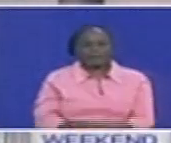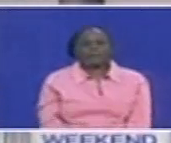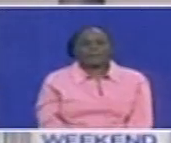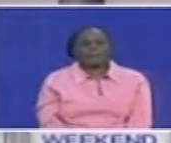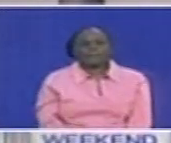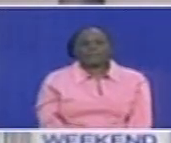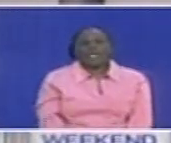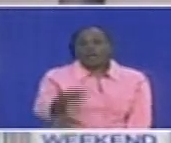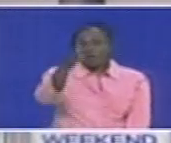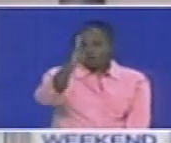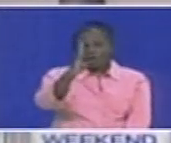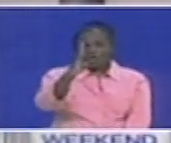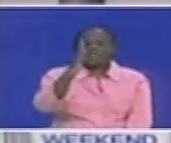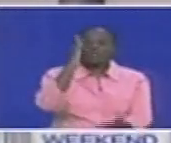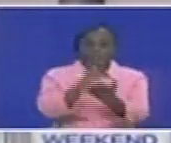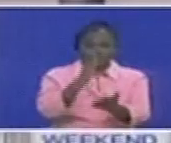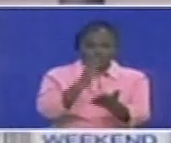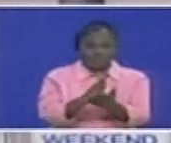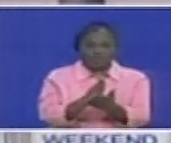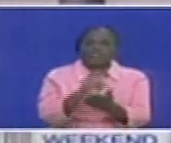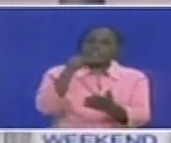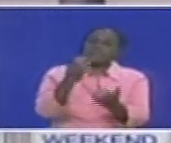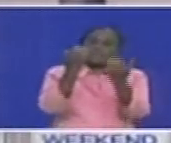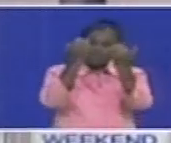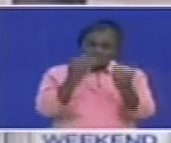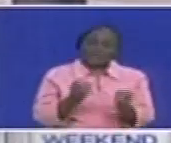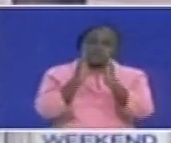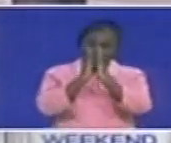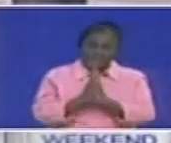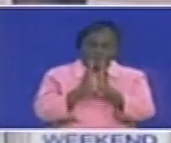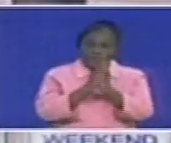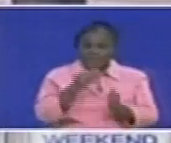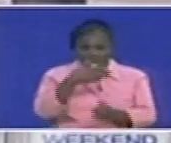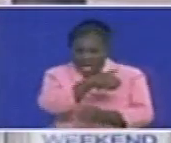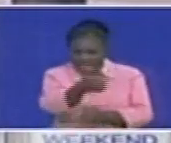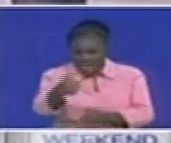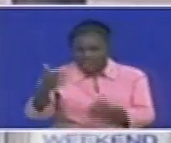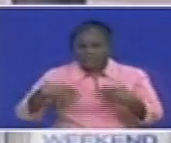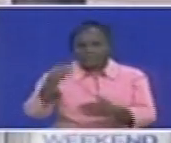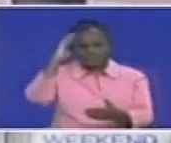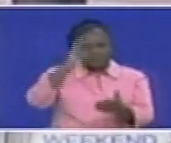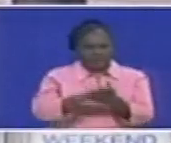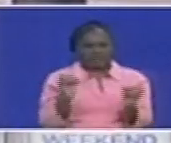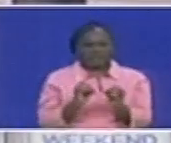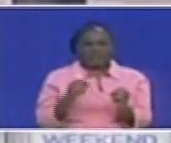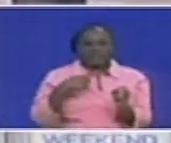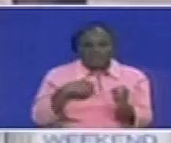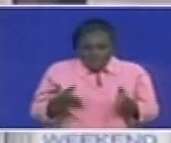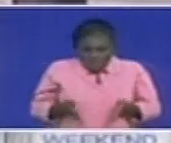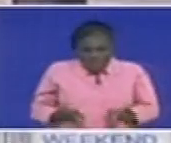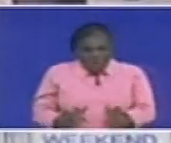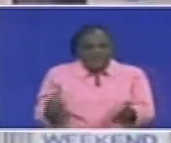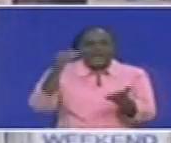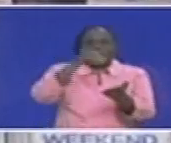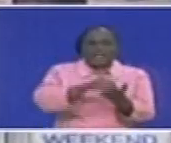God is real, and them that do not know God, I think they need just to be prayed for. Many people, maybe msana sema, I'm born again,